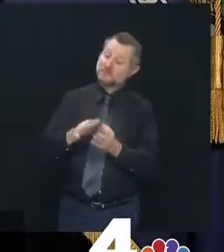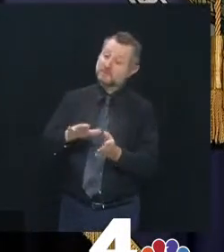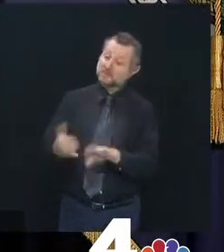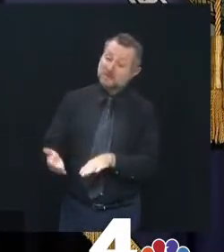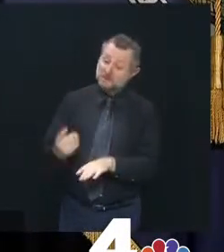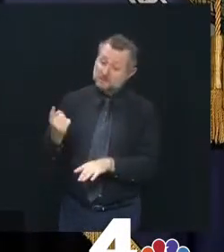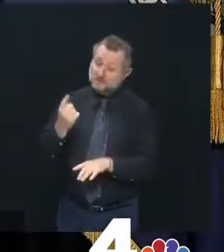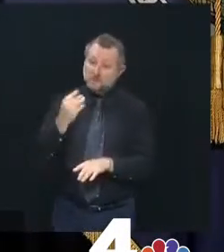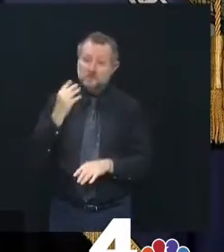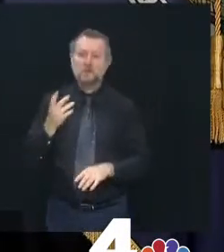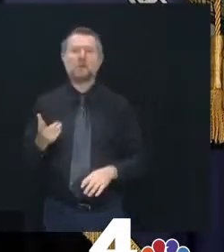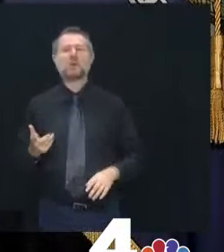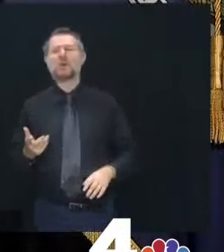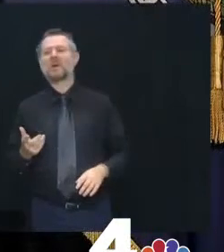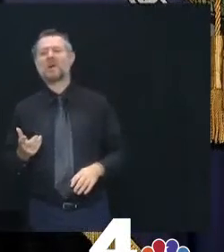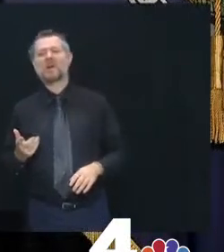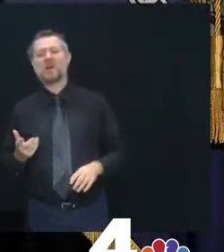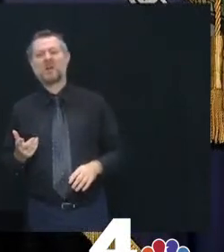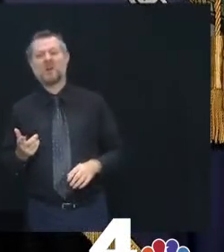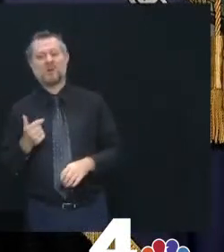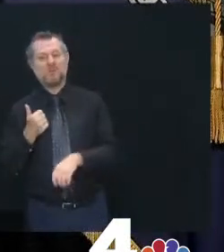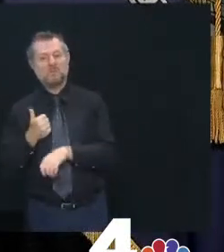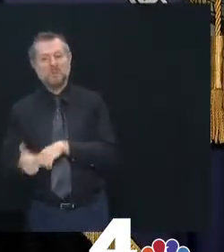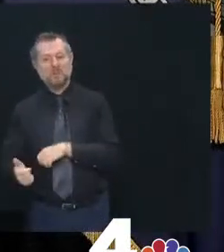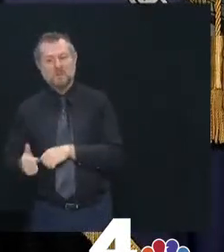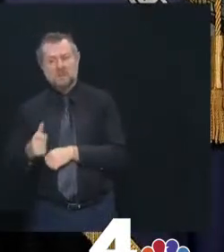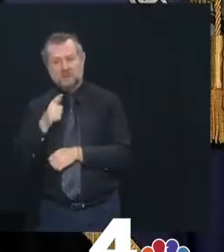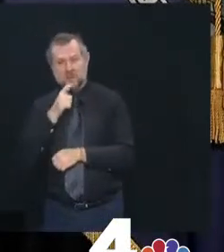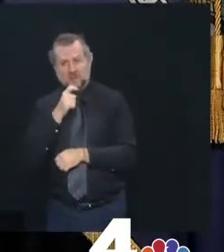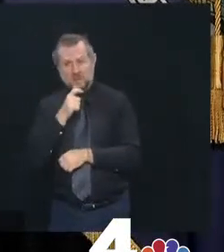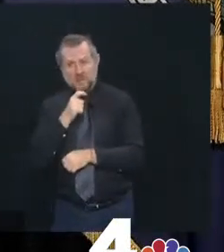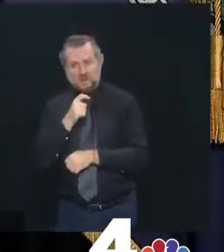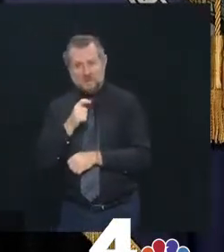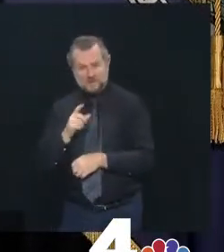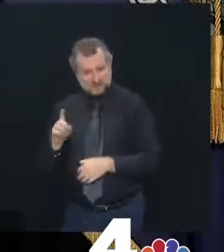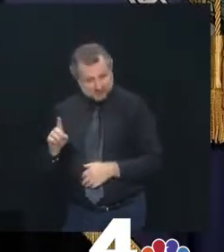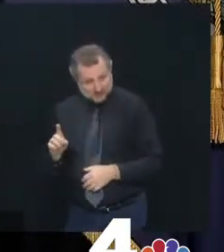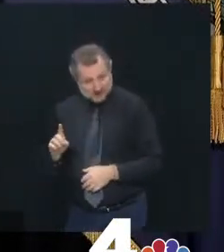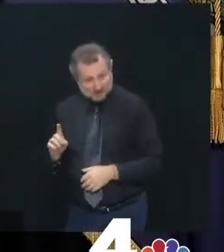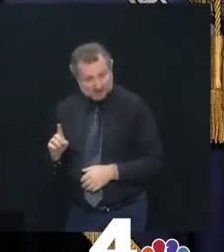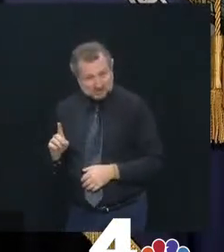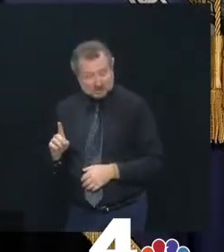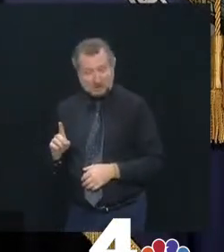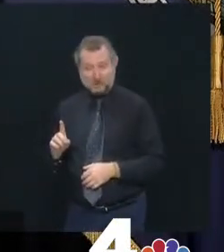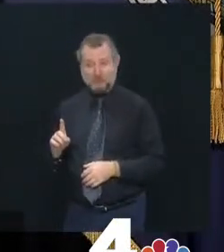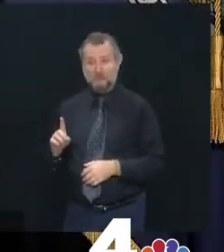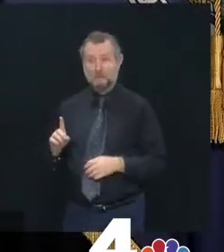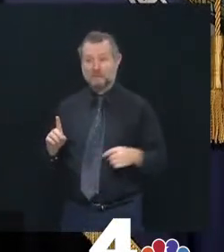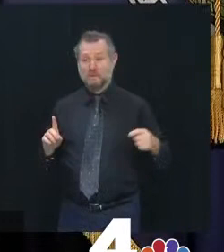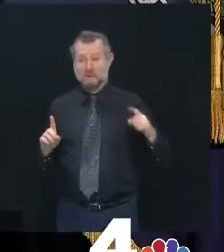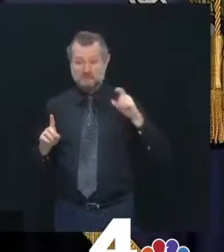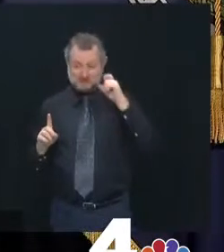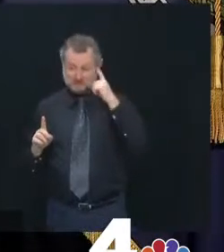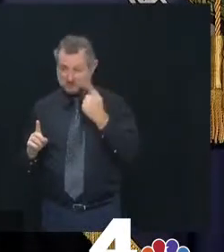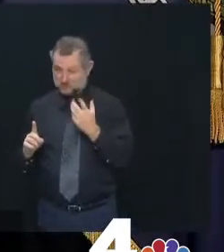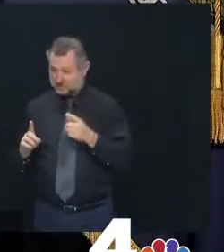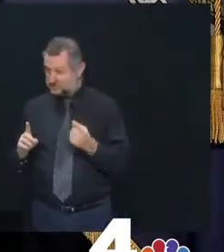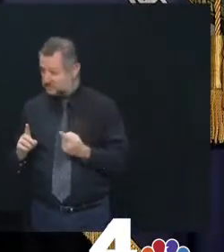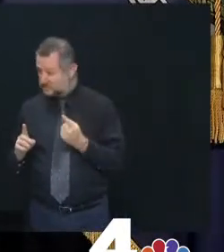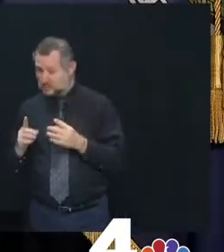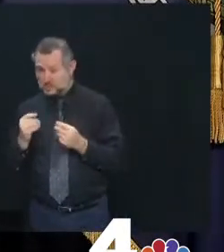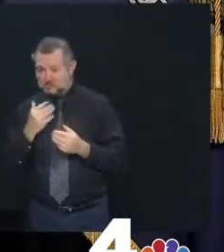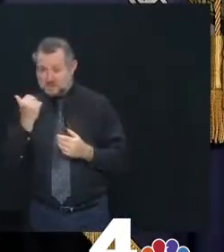now have to hear, well, maybe their life could have been saved if government did something different.